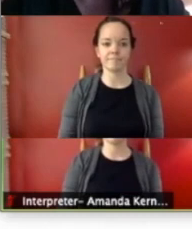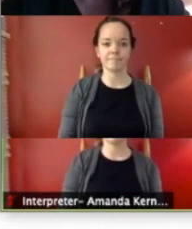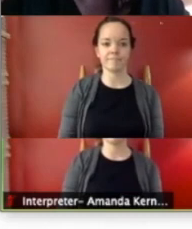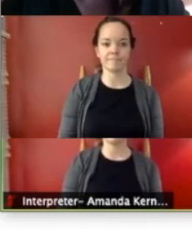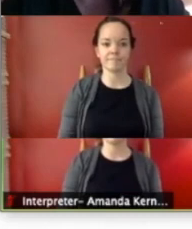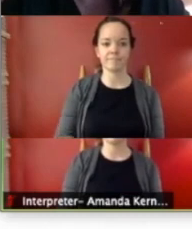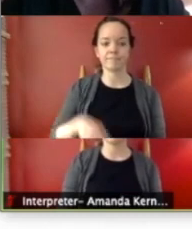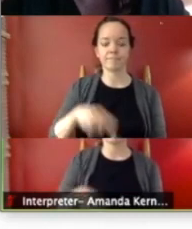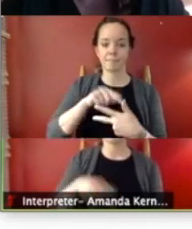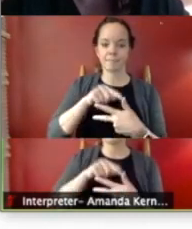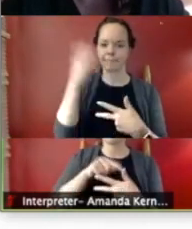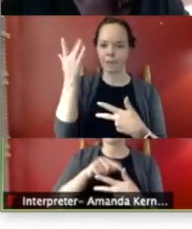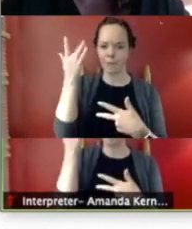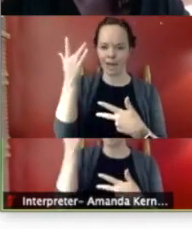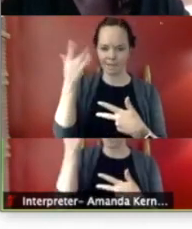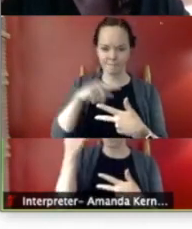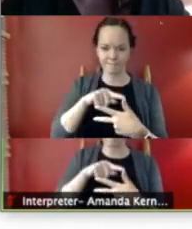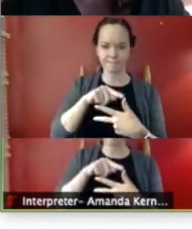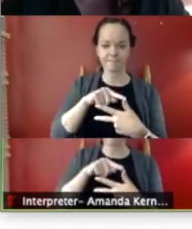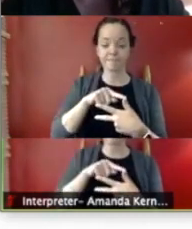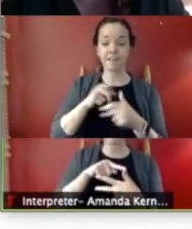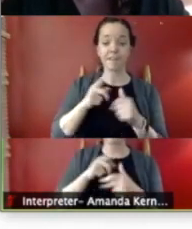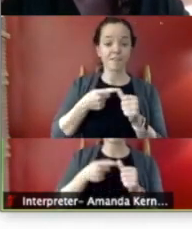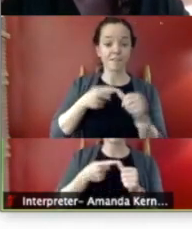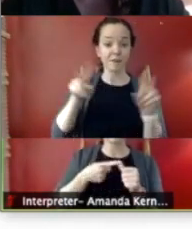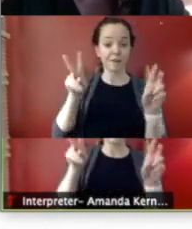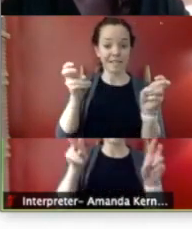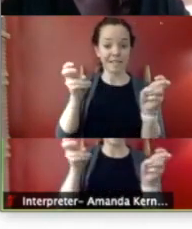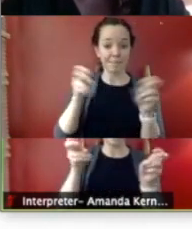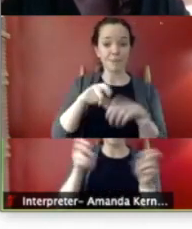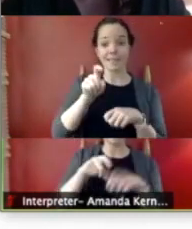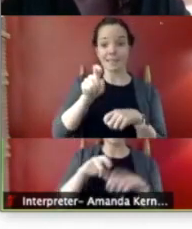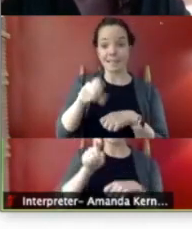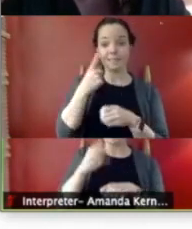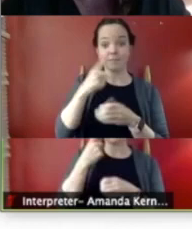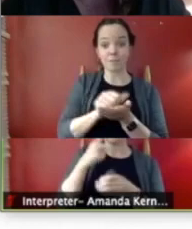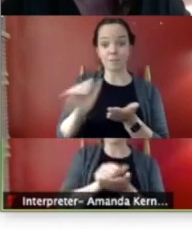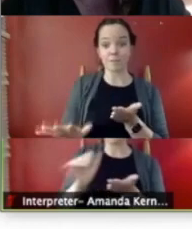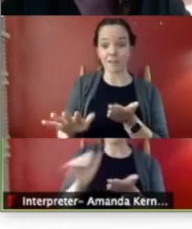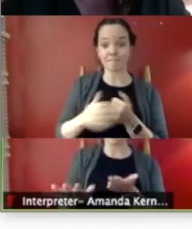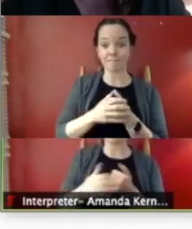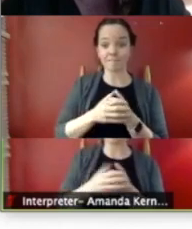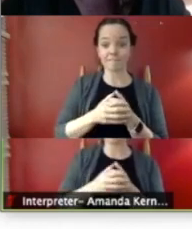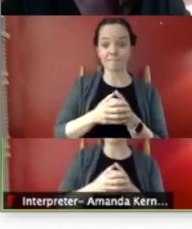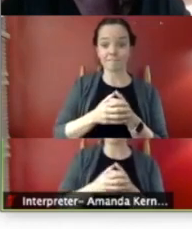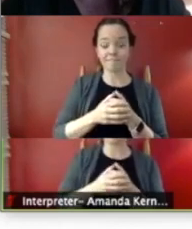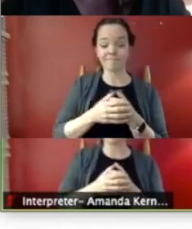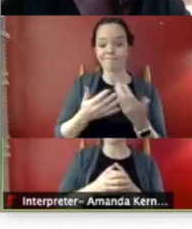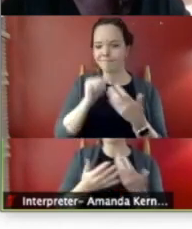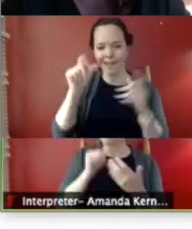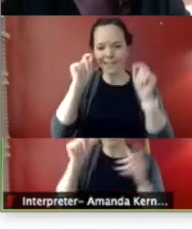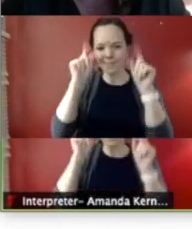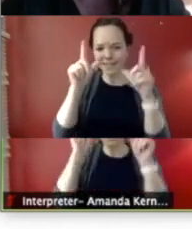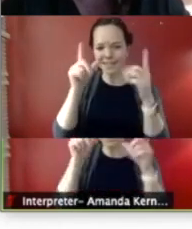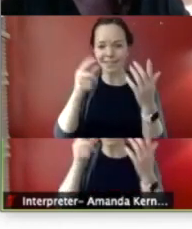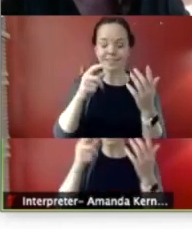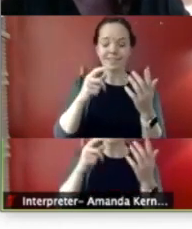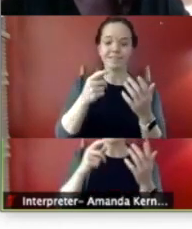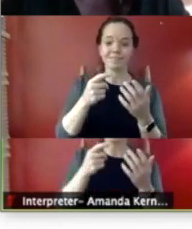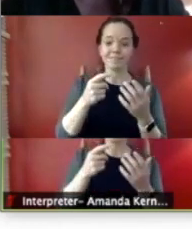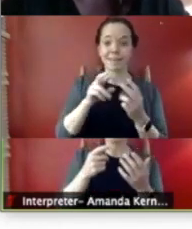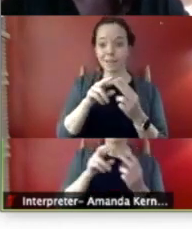In terms of why, our first theme focused on the need for removal in general, and this was, unsurprisingly, either because of symptoms or in